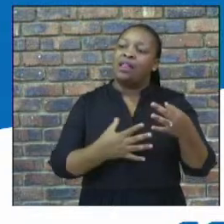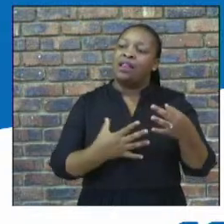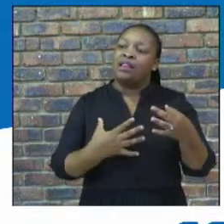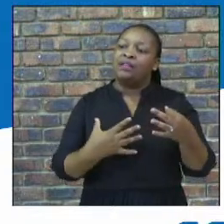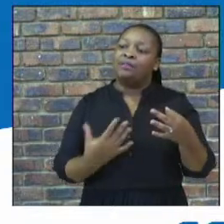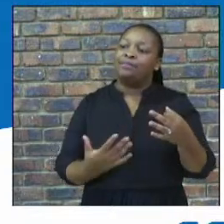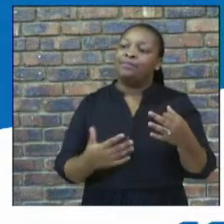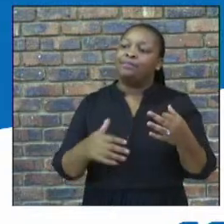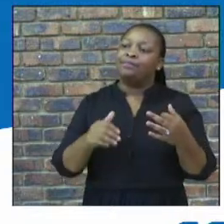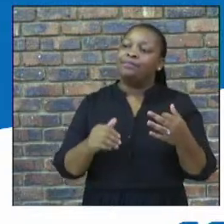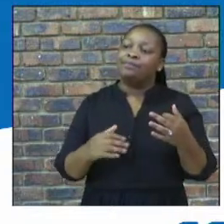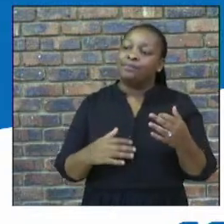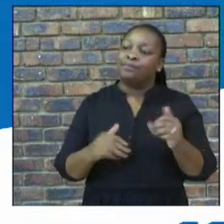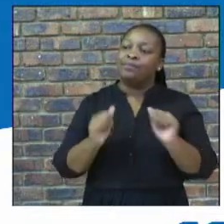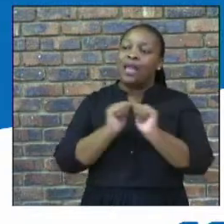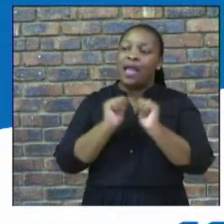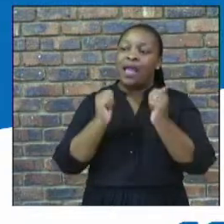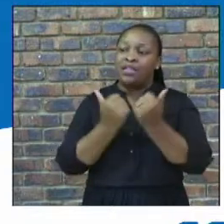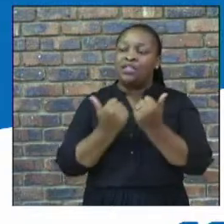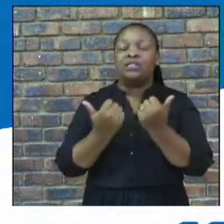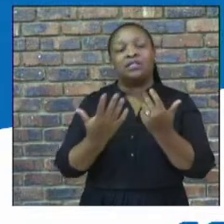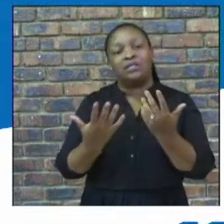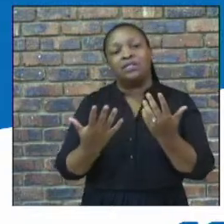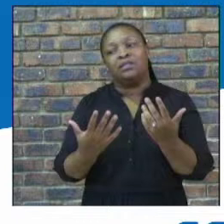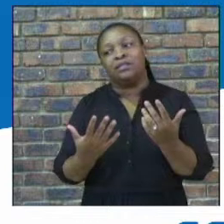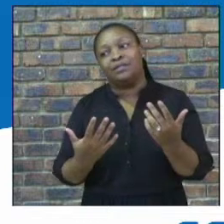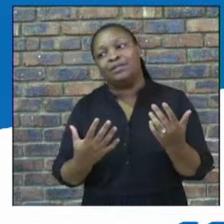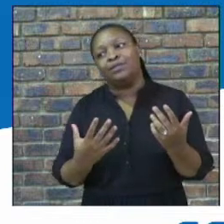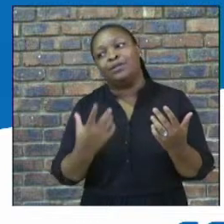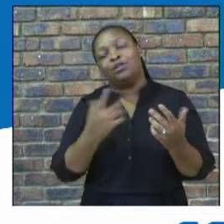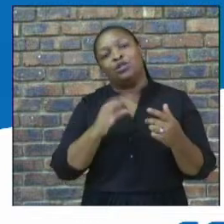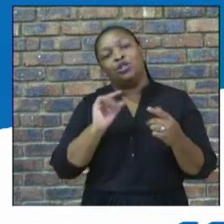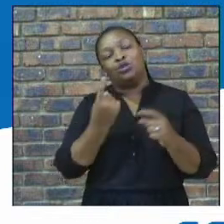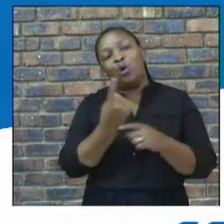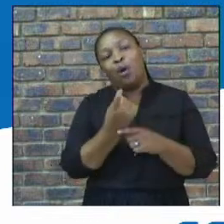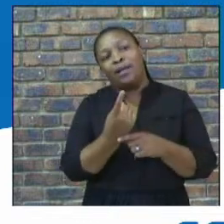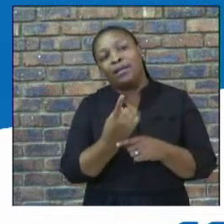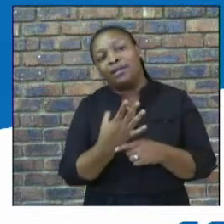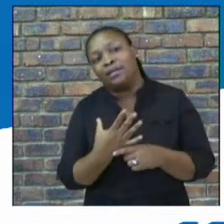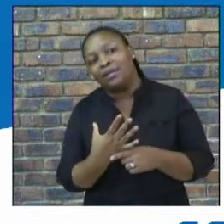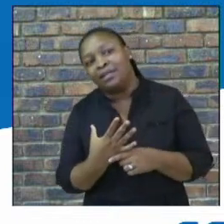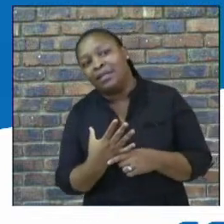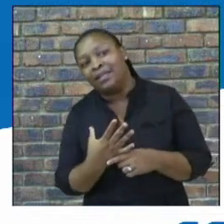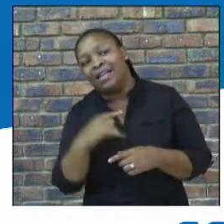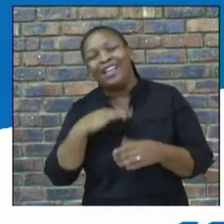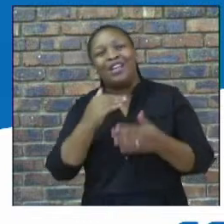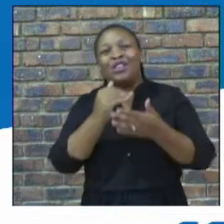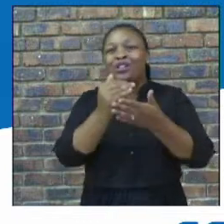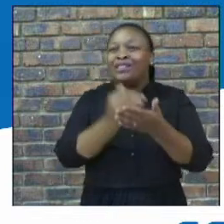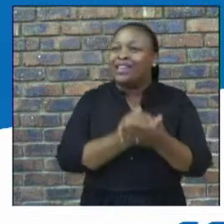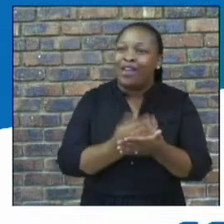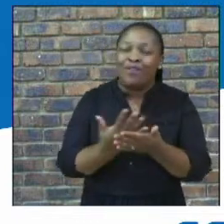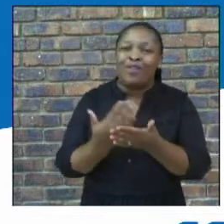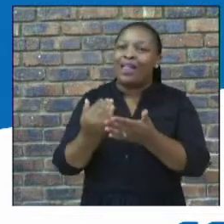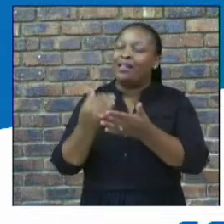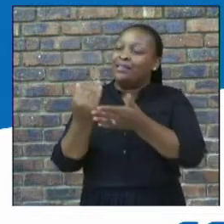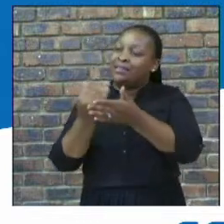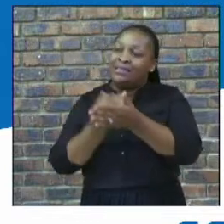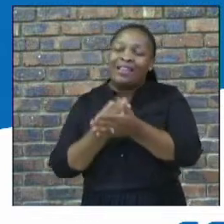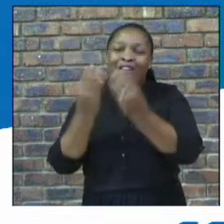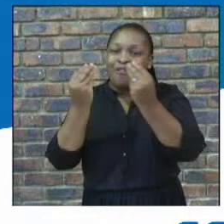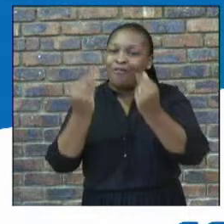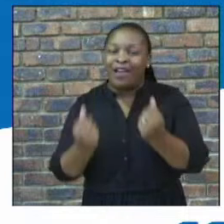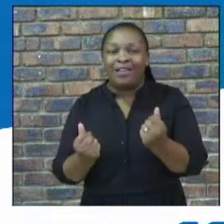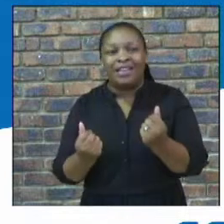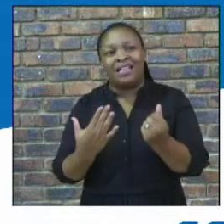in efficiencies in terms of the system, but also to save money for the state. Because at the